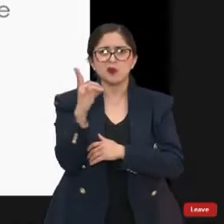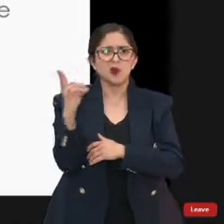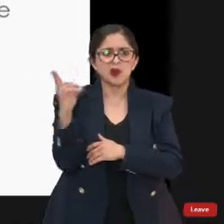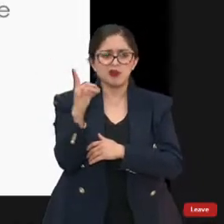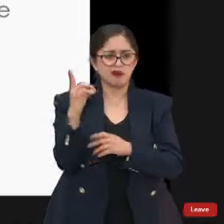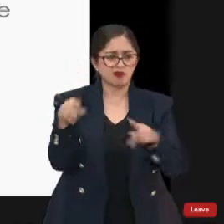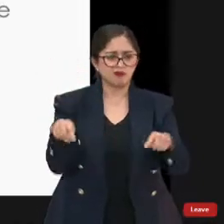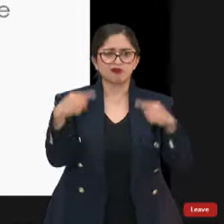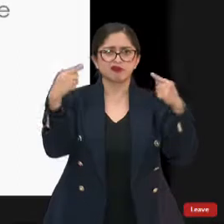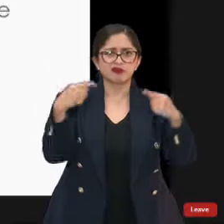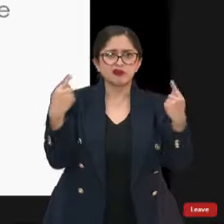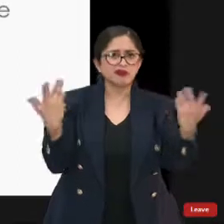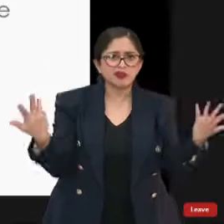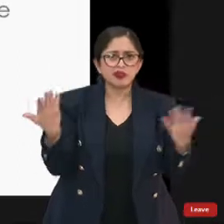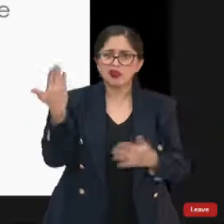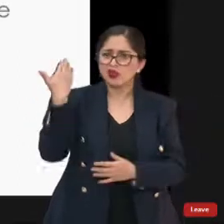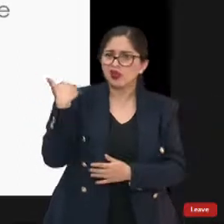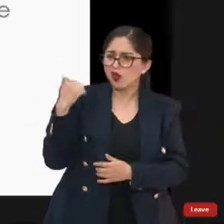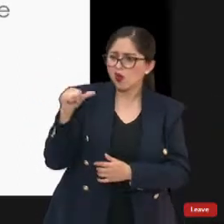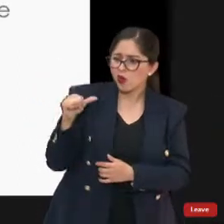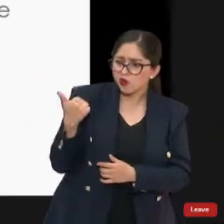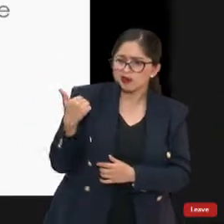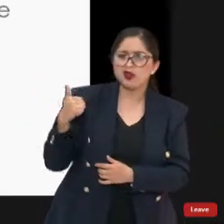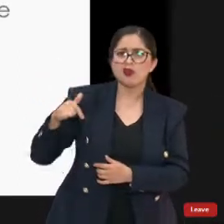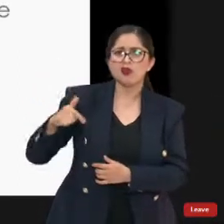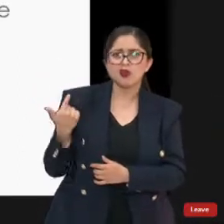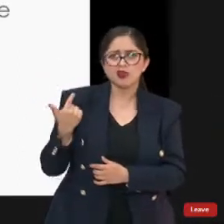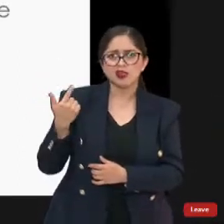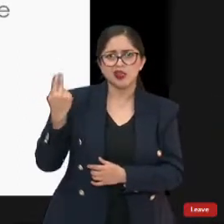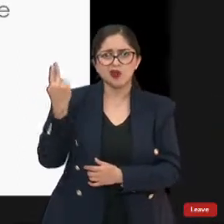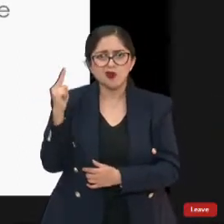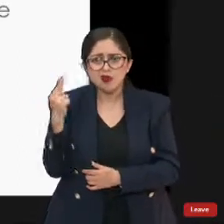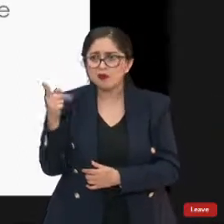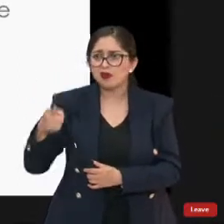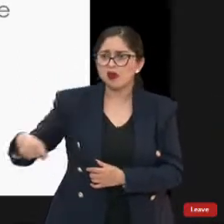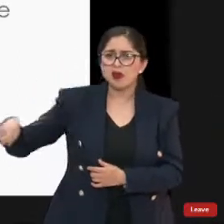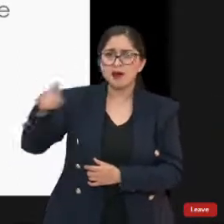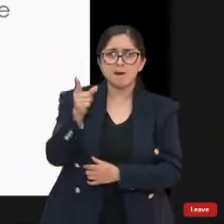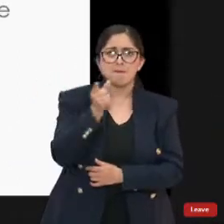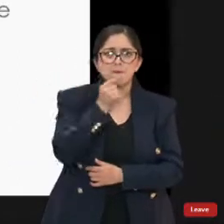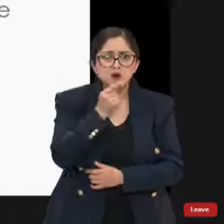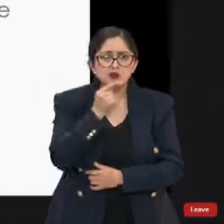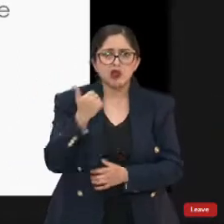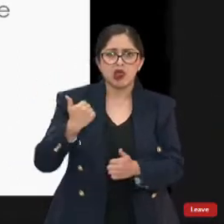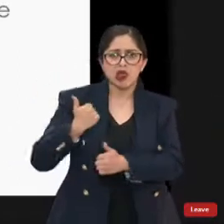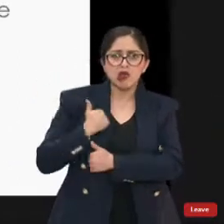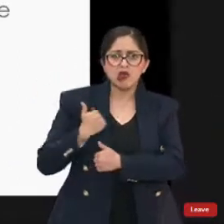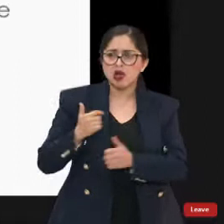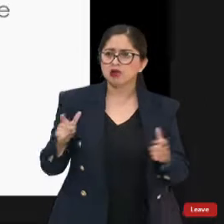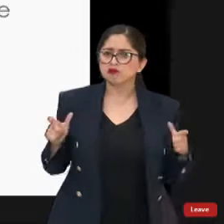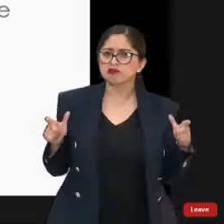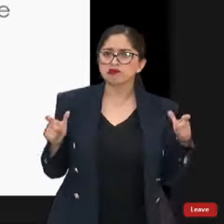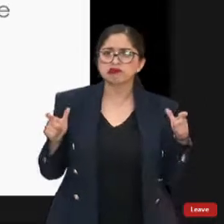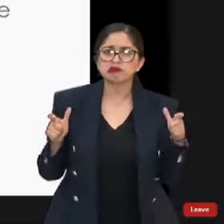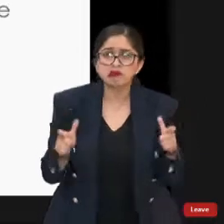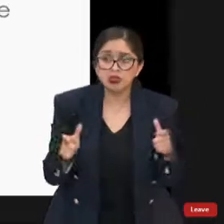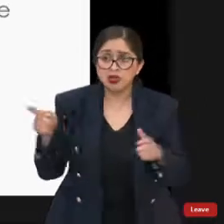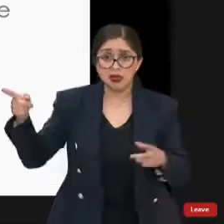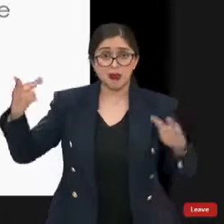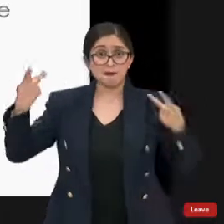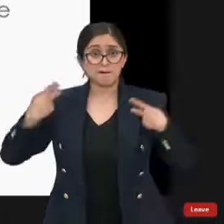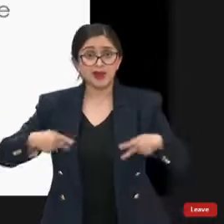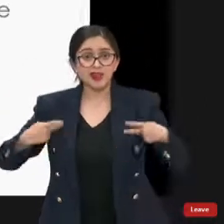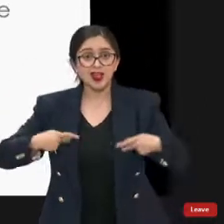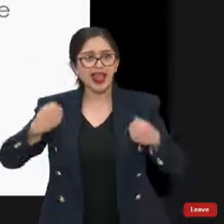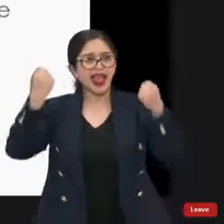civil confrontation, because specifically on the nights of 11 and 12 of November, where the police and the